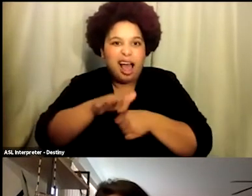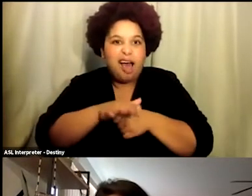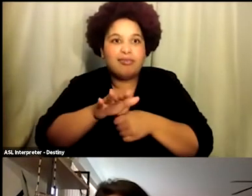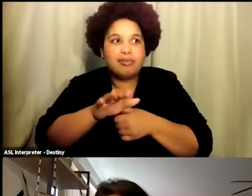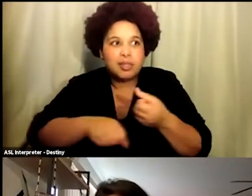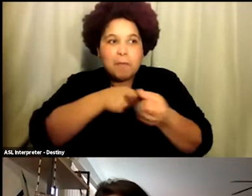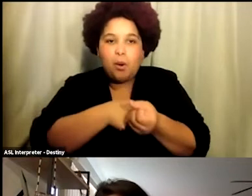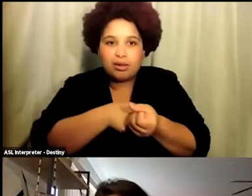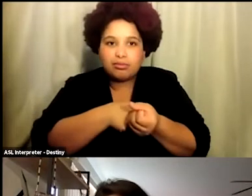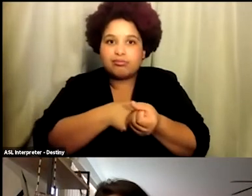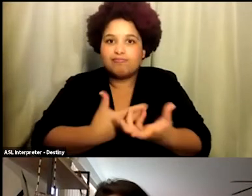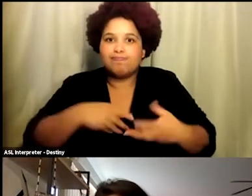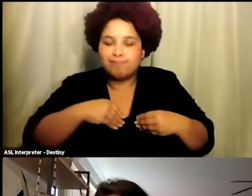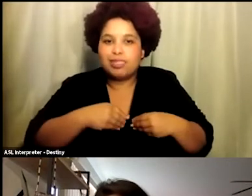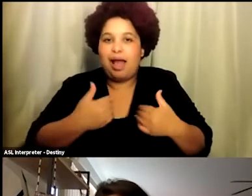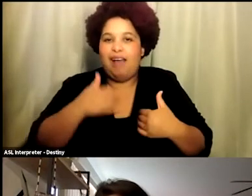that they could have that.